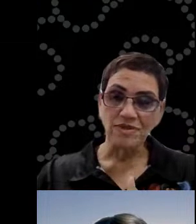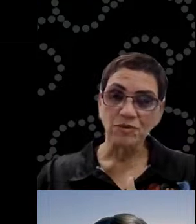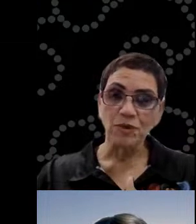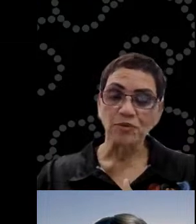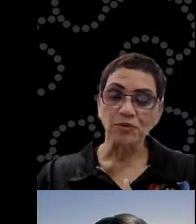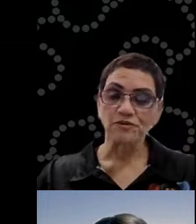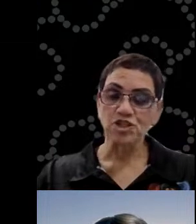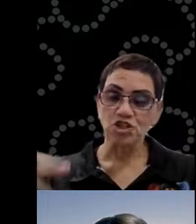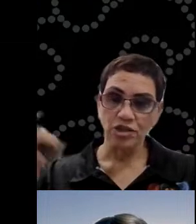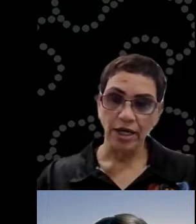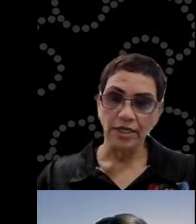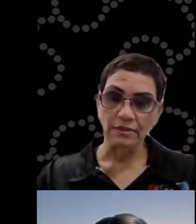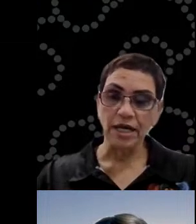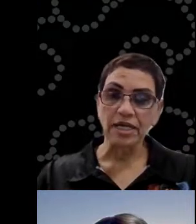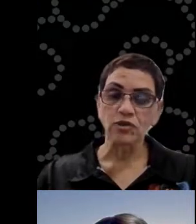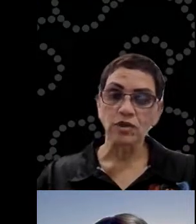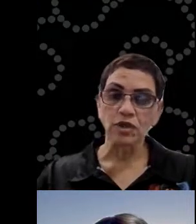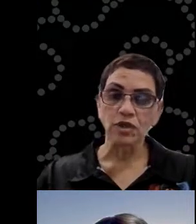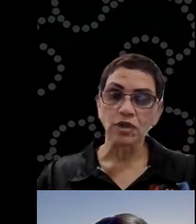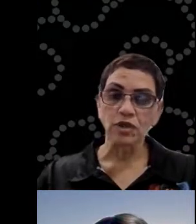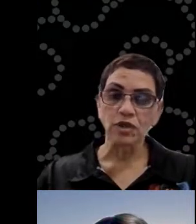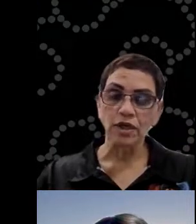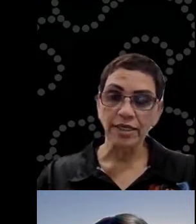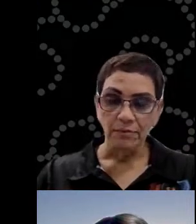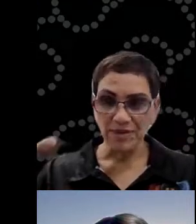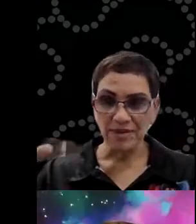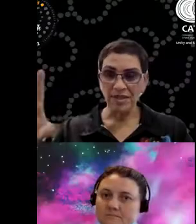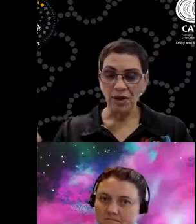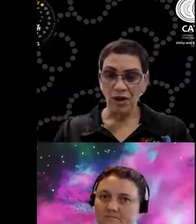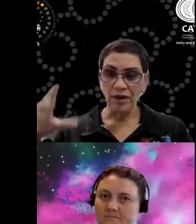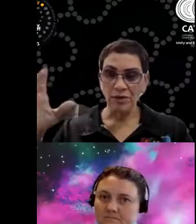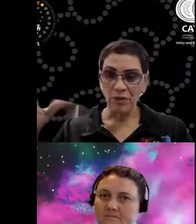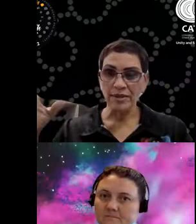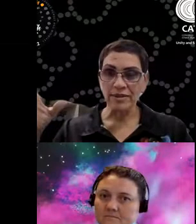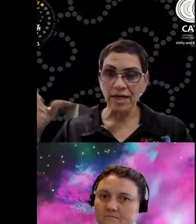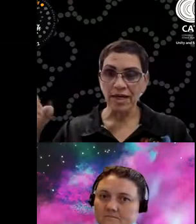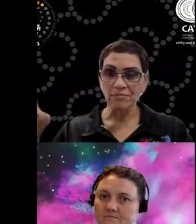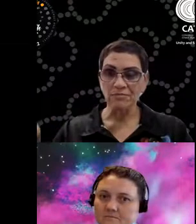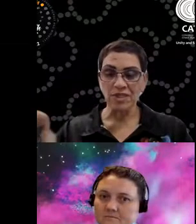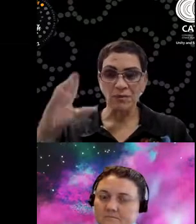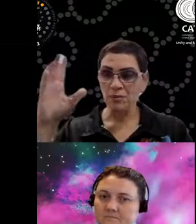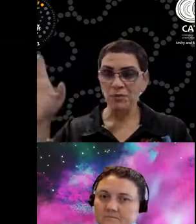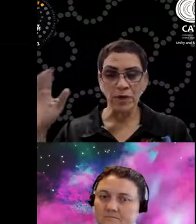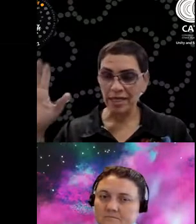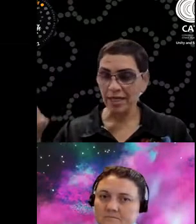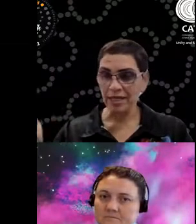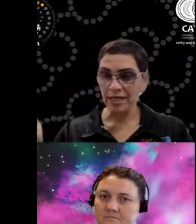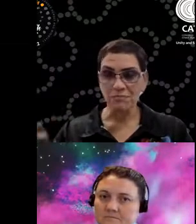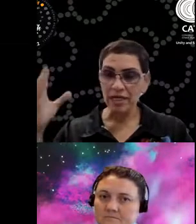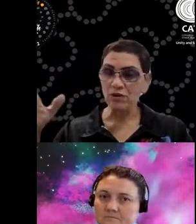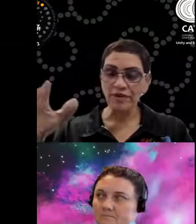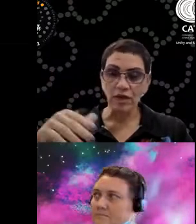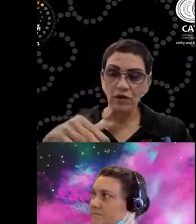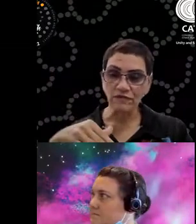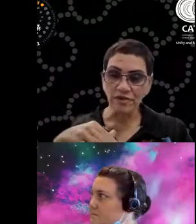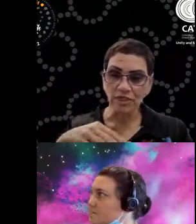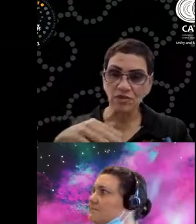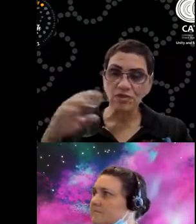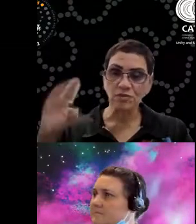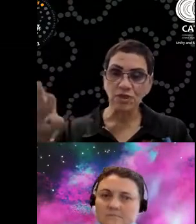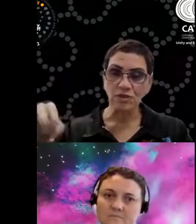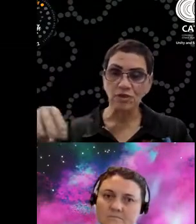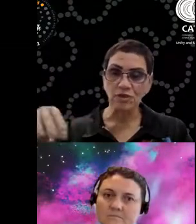haven't quite moved into what the refresher training may look like. But it will certainly align with, you know, with NMBA. All of